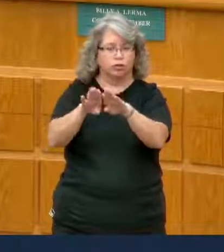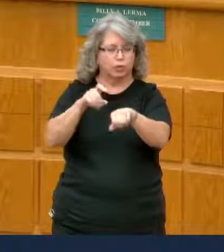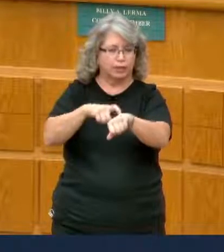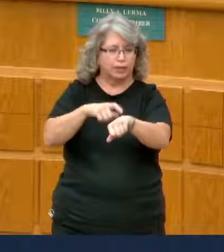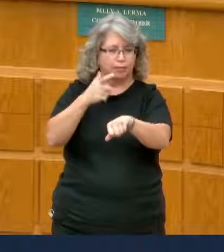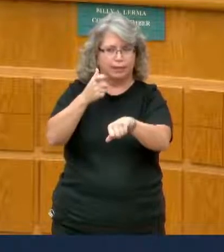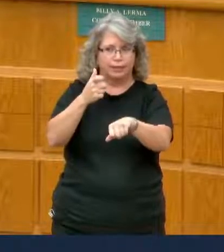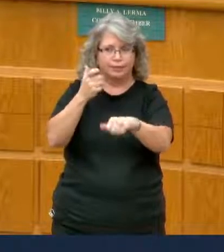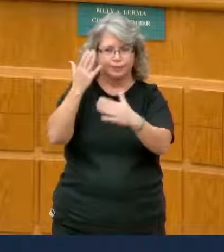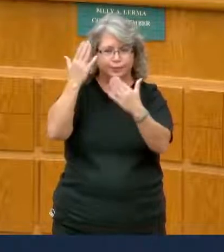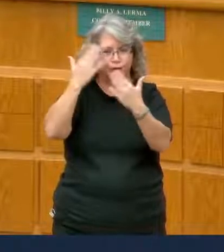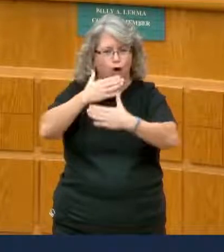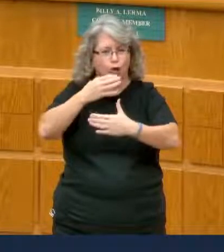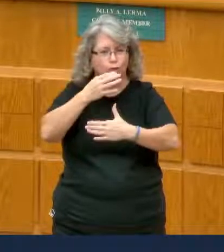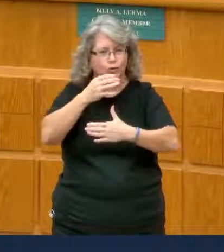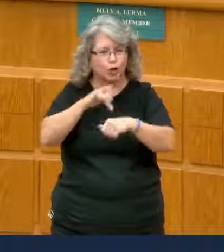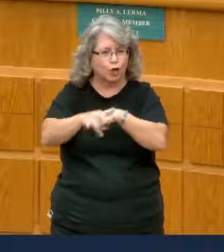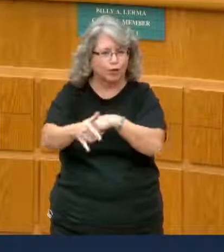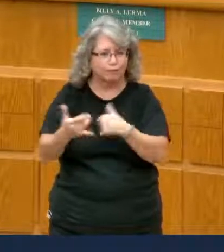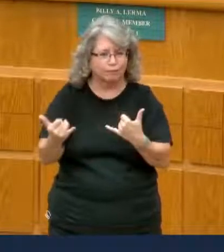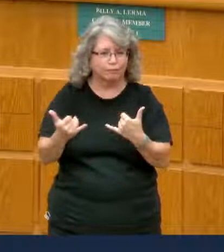quicker.